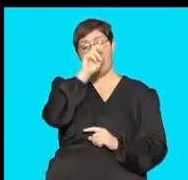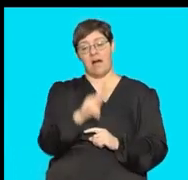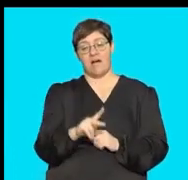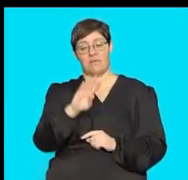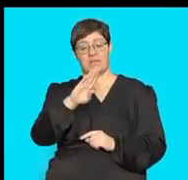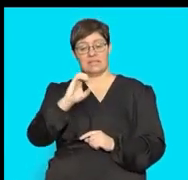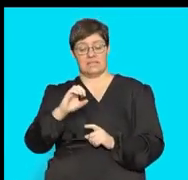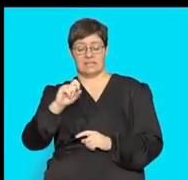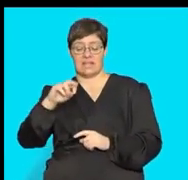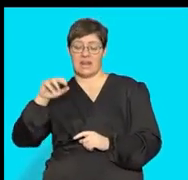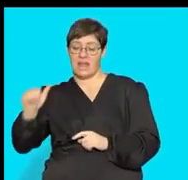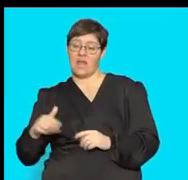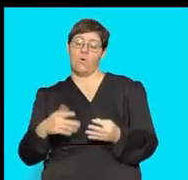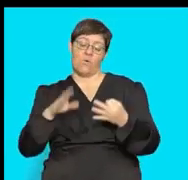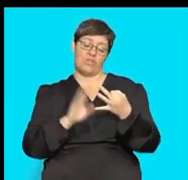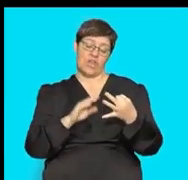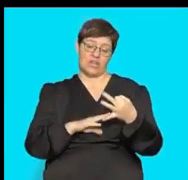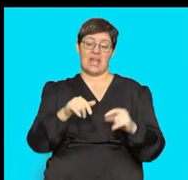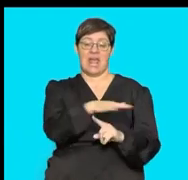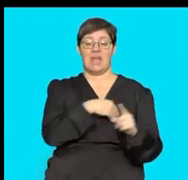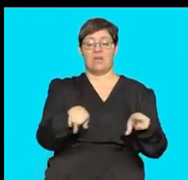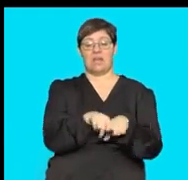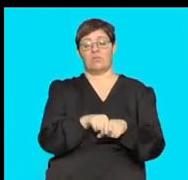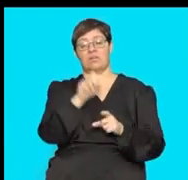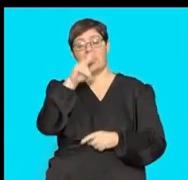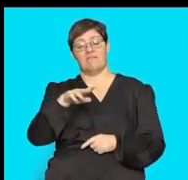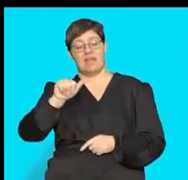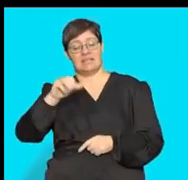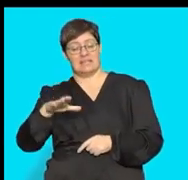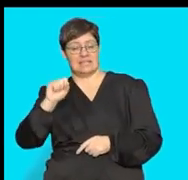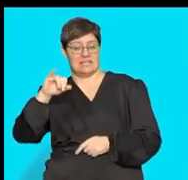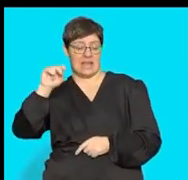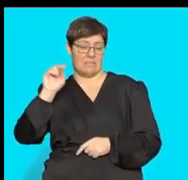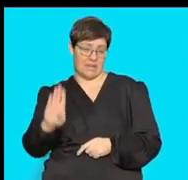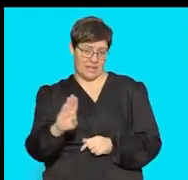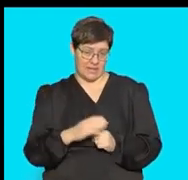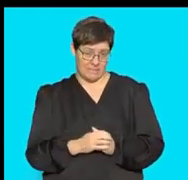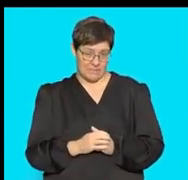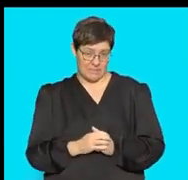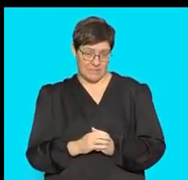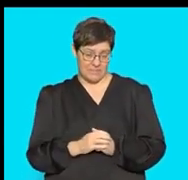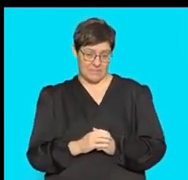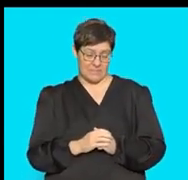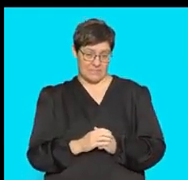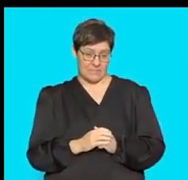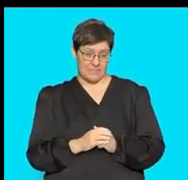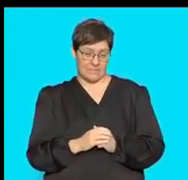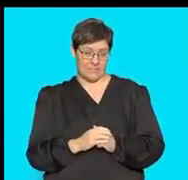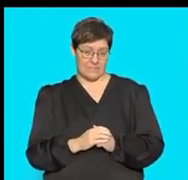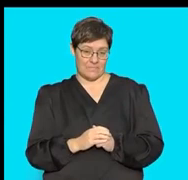half BC sine A, and the third version, can you remember? Half AC sine of B.